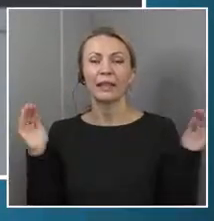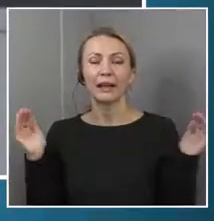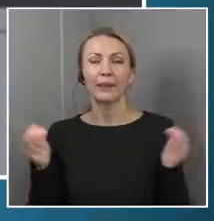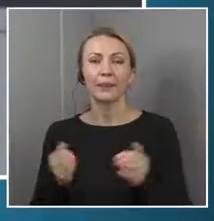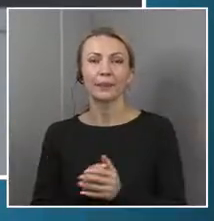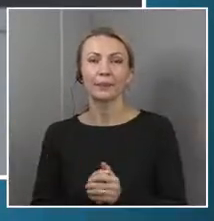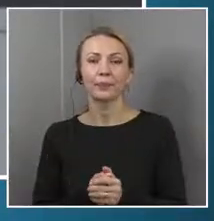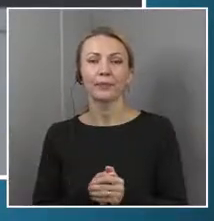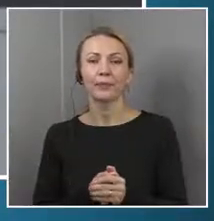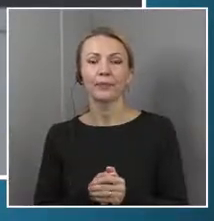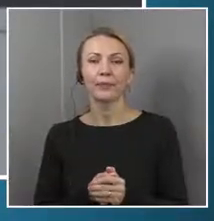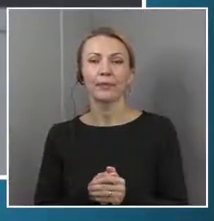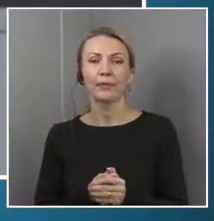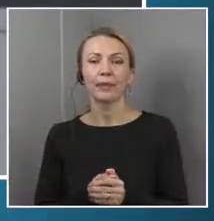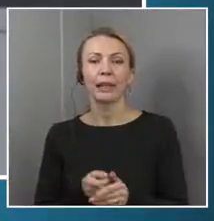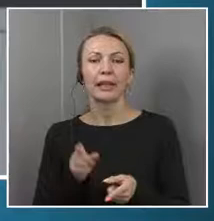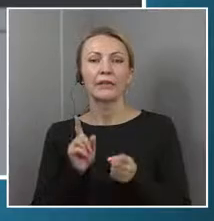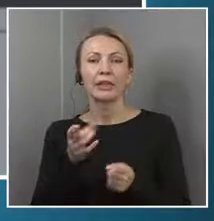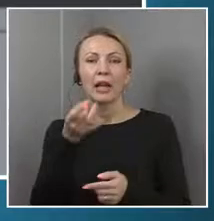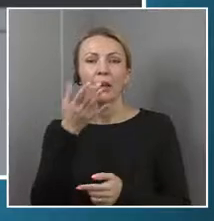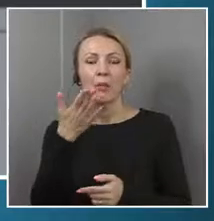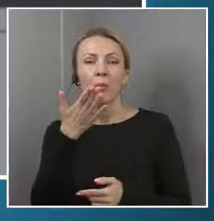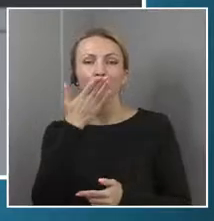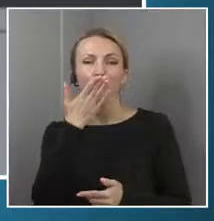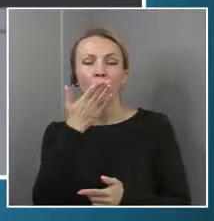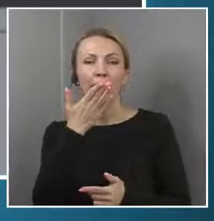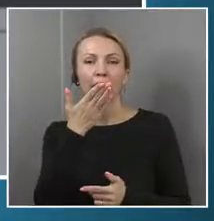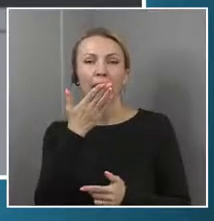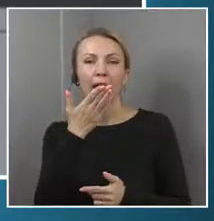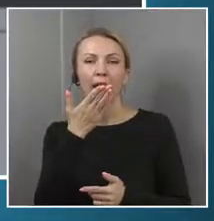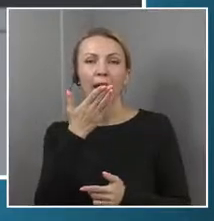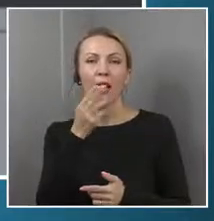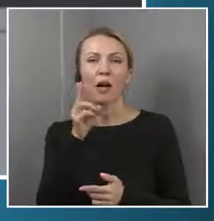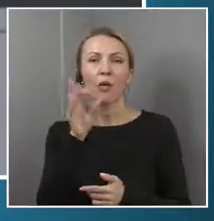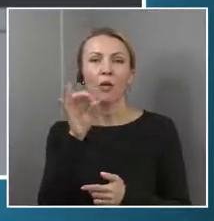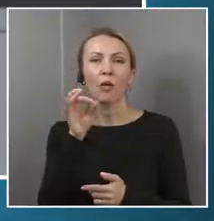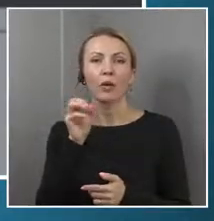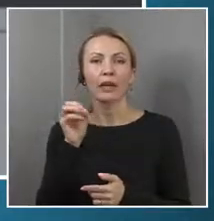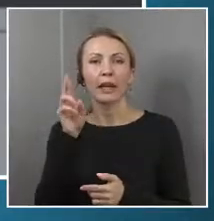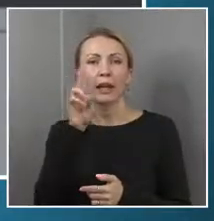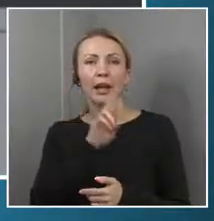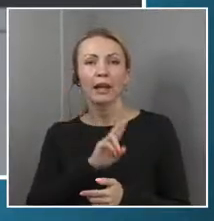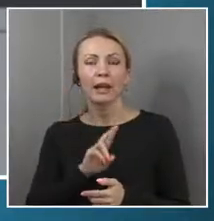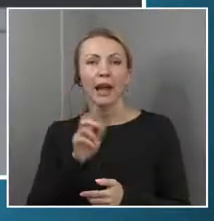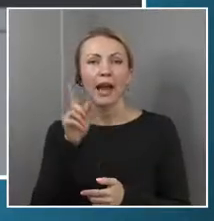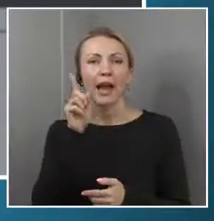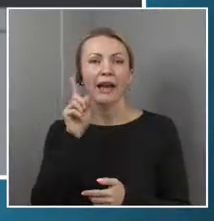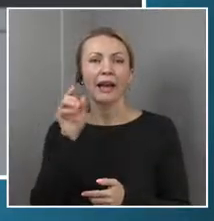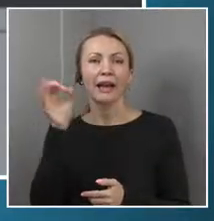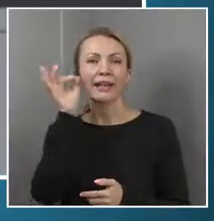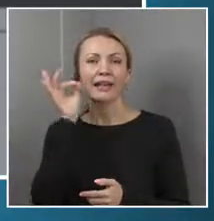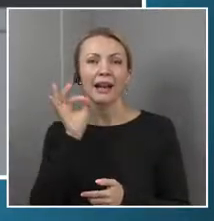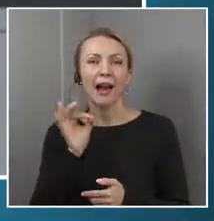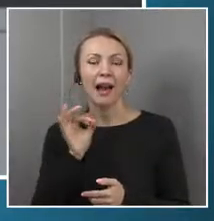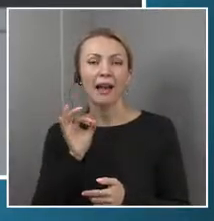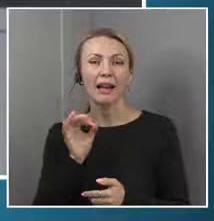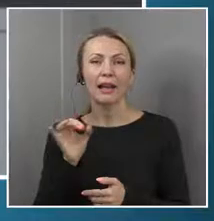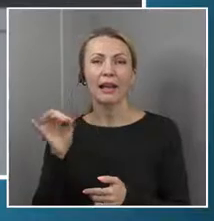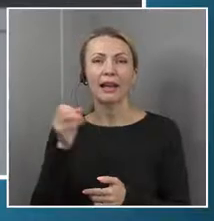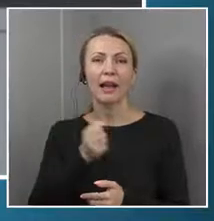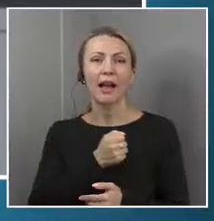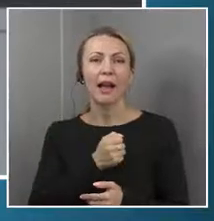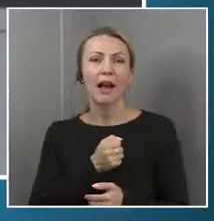have a different worldview. And by abroad, I mean both West and East: Japan, South